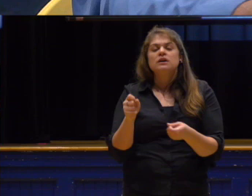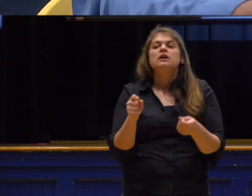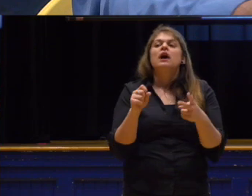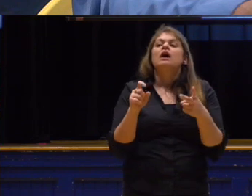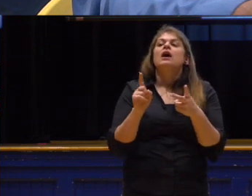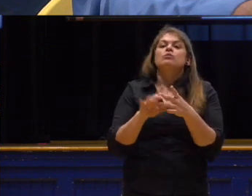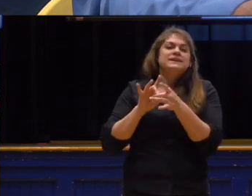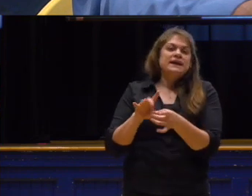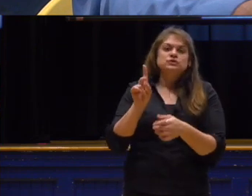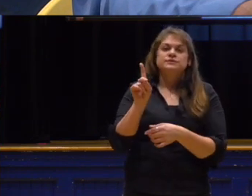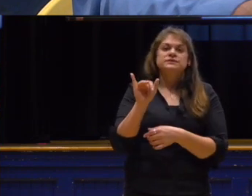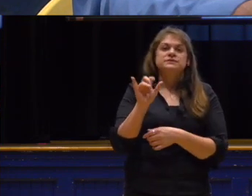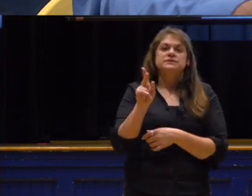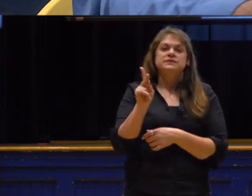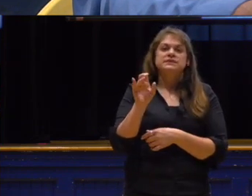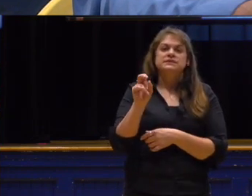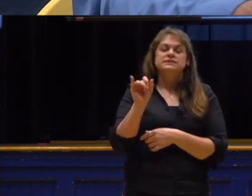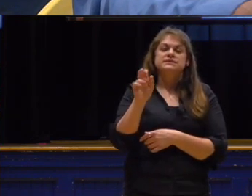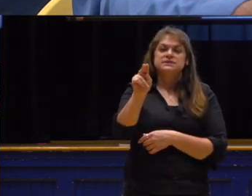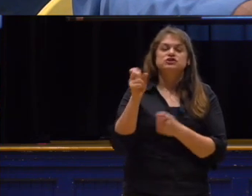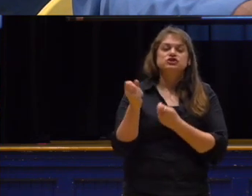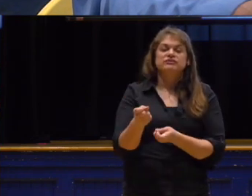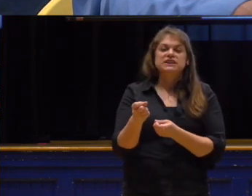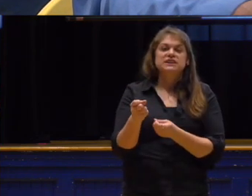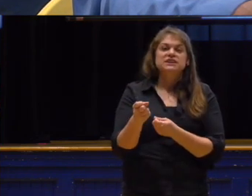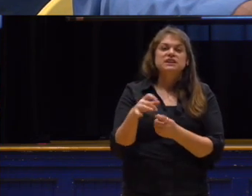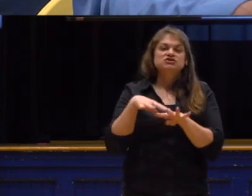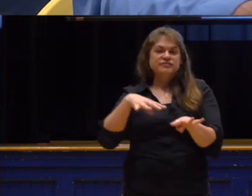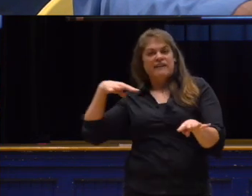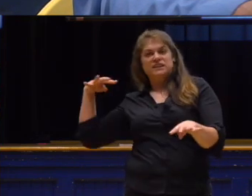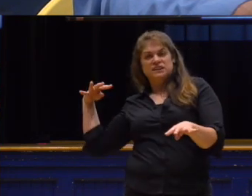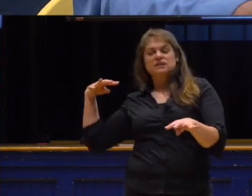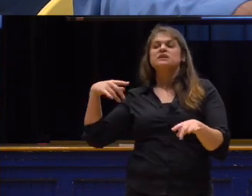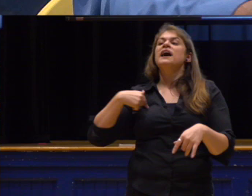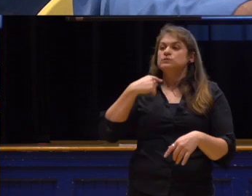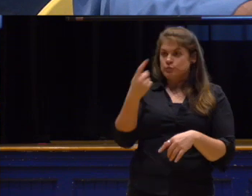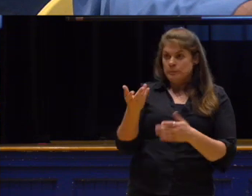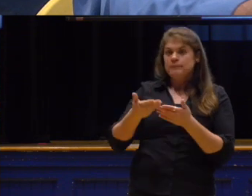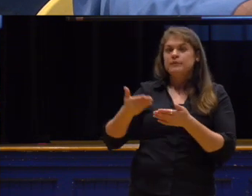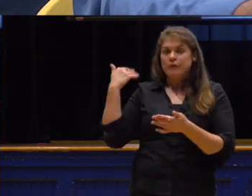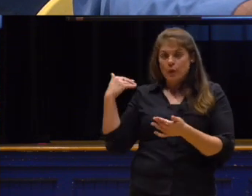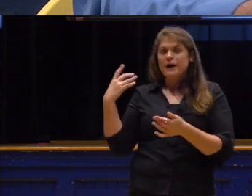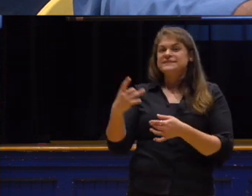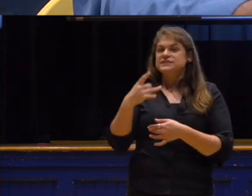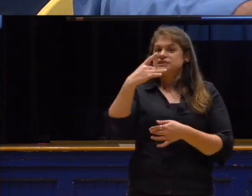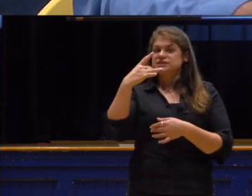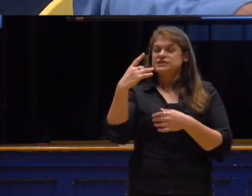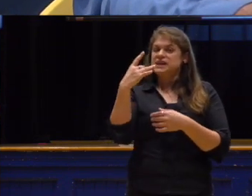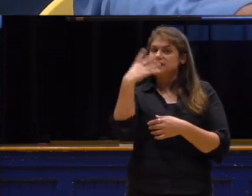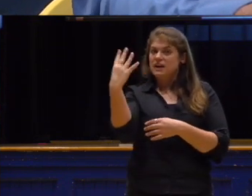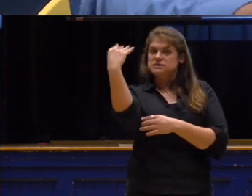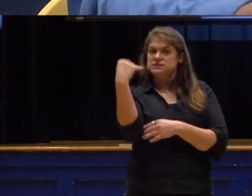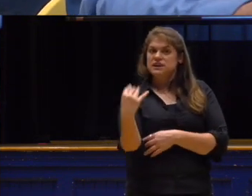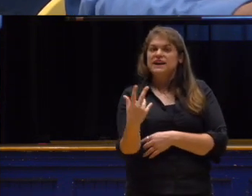The other item with regard to Dickinson Street and traffic backing up on Dickinson, as I mentioned before, the traffic signal in